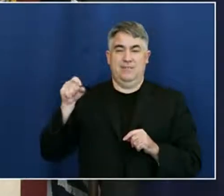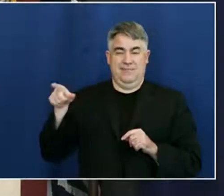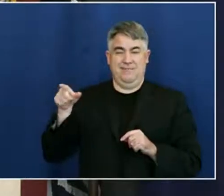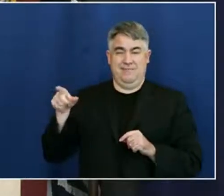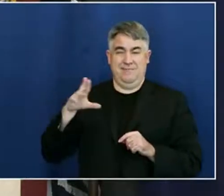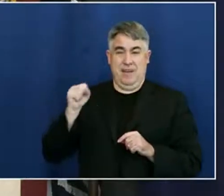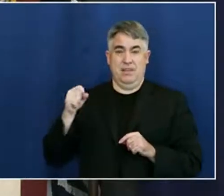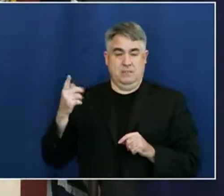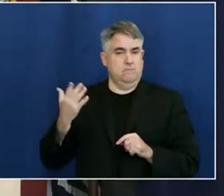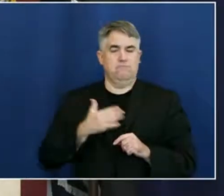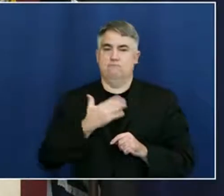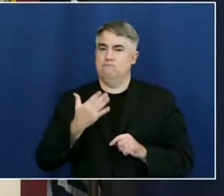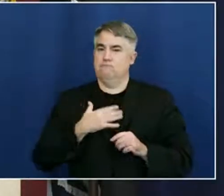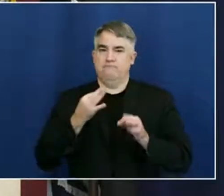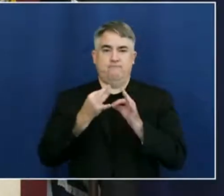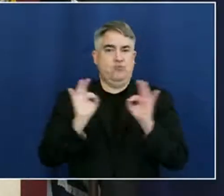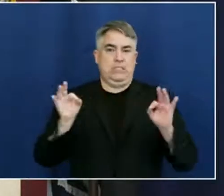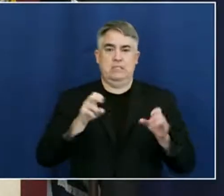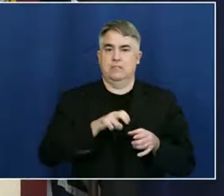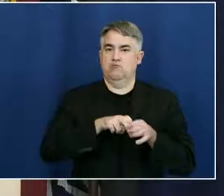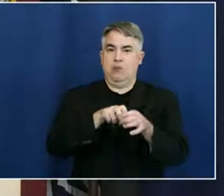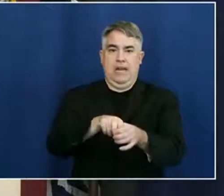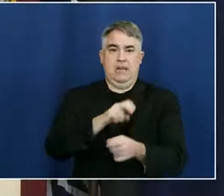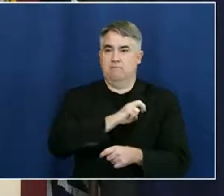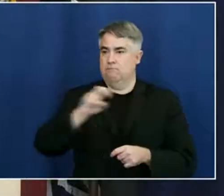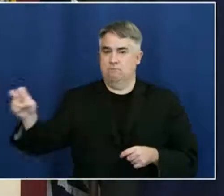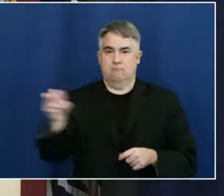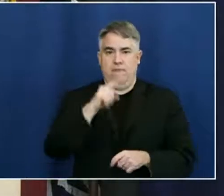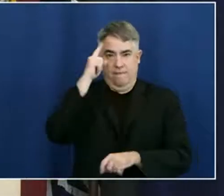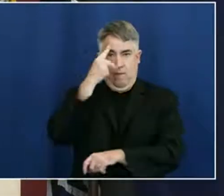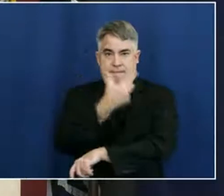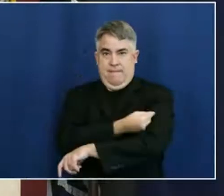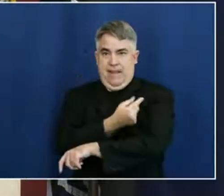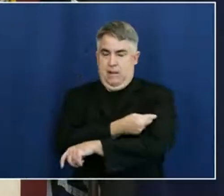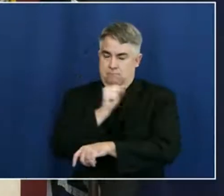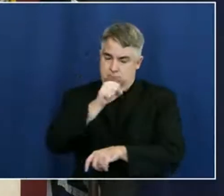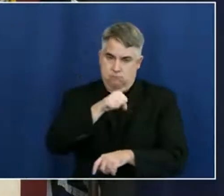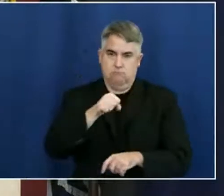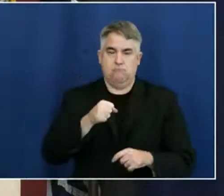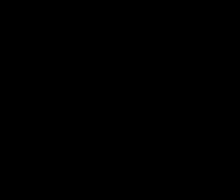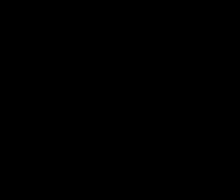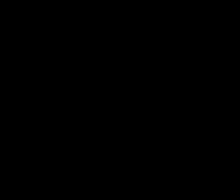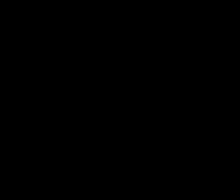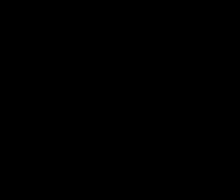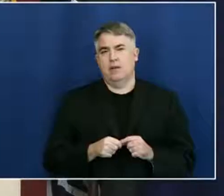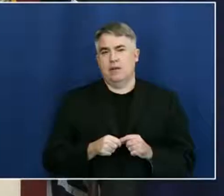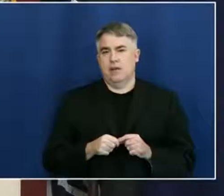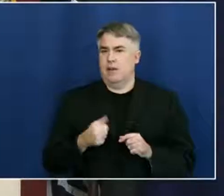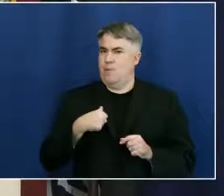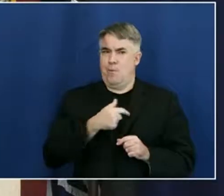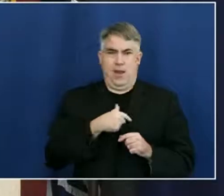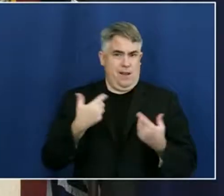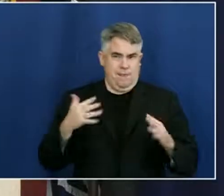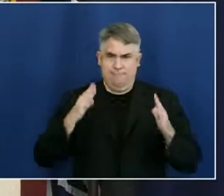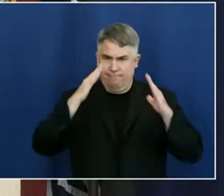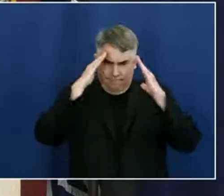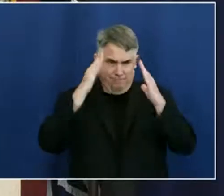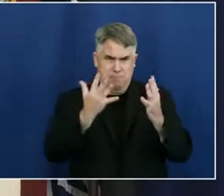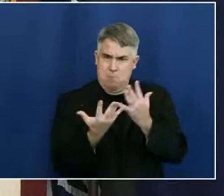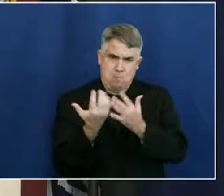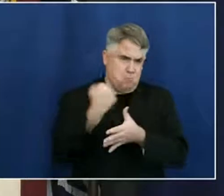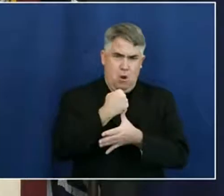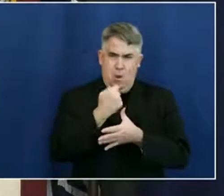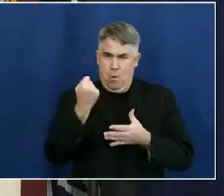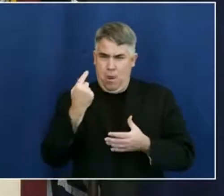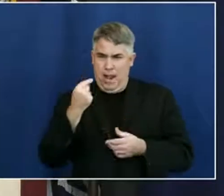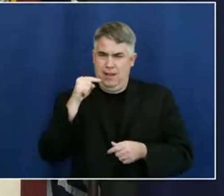So we have a variety of strategies and approaches, again, with a focus right now on administering vaccines to our seniors. And I